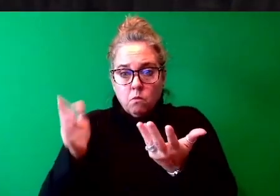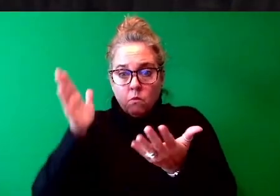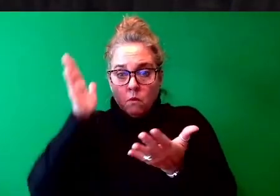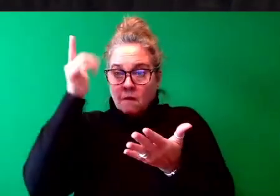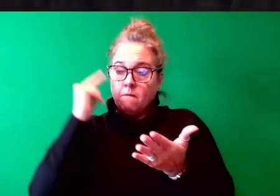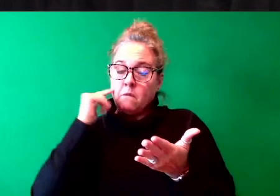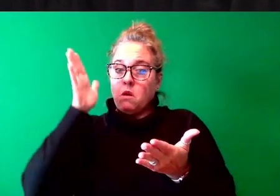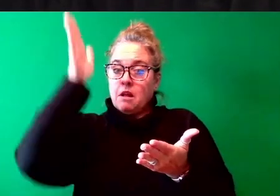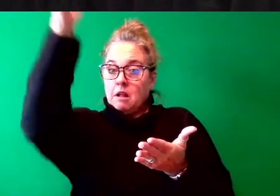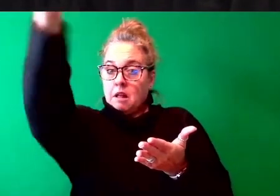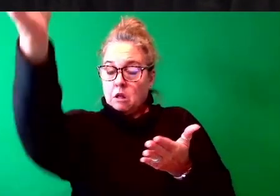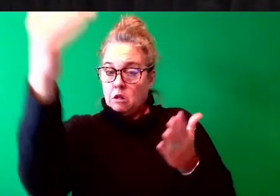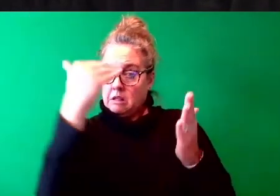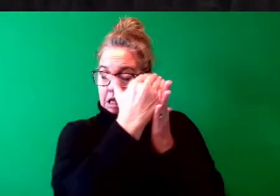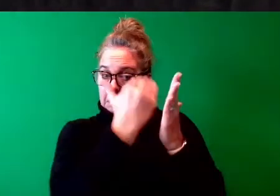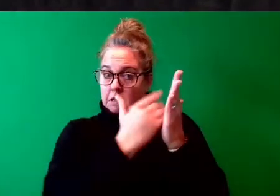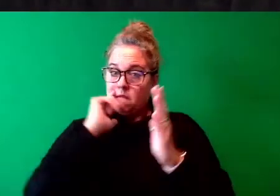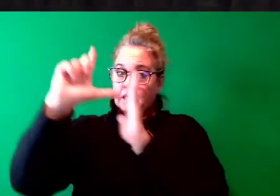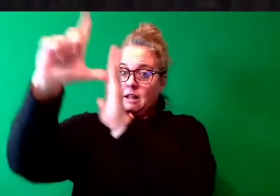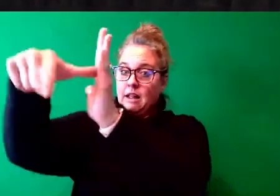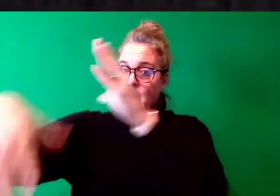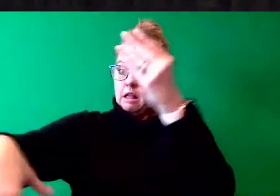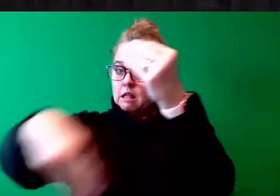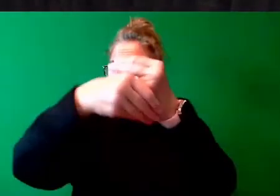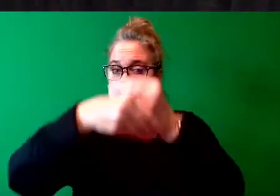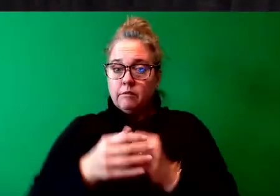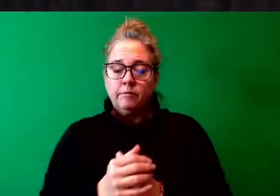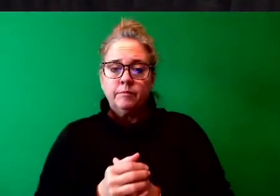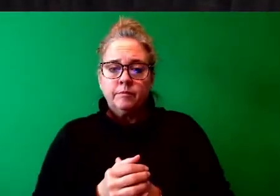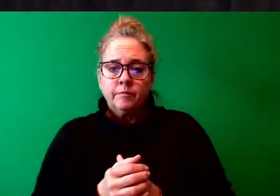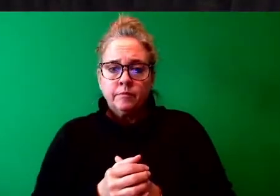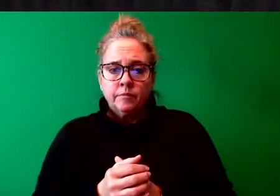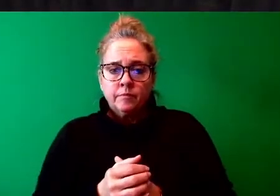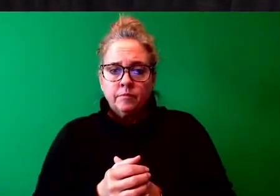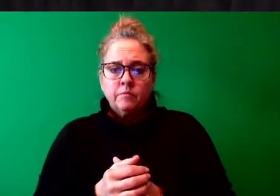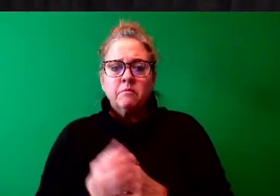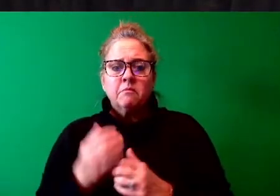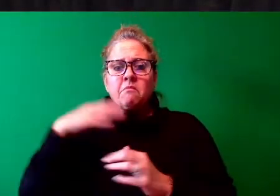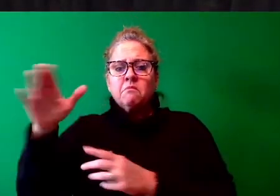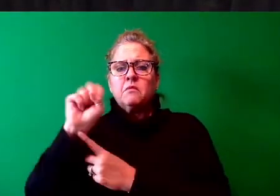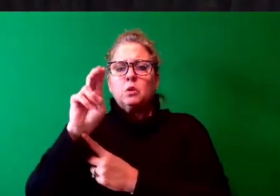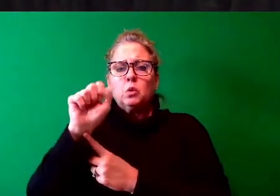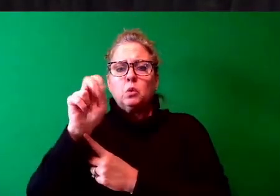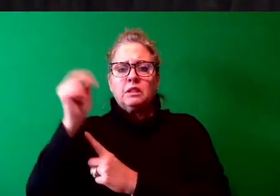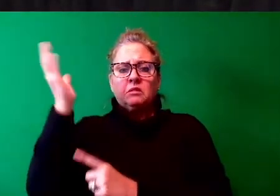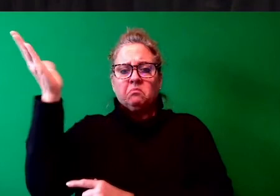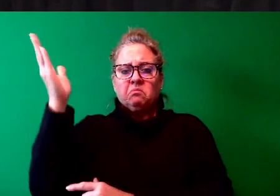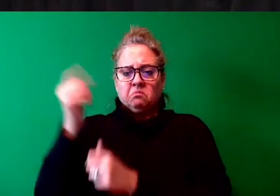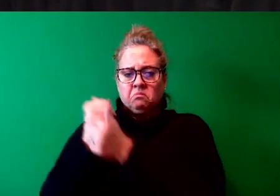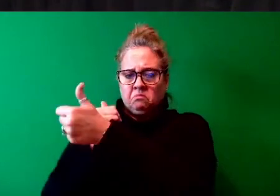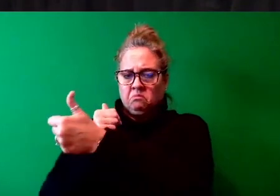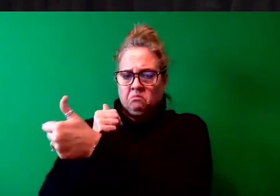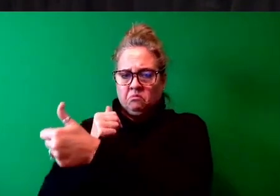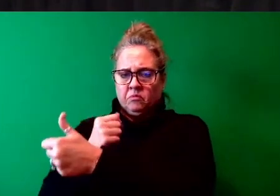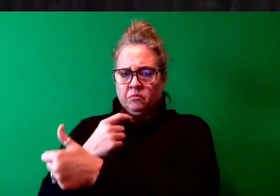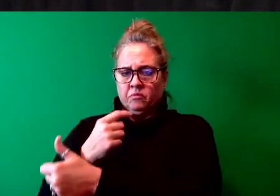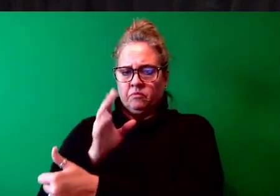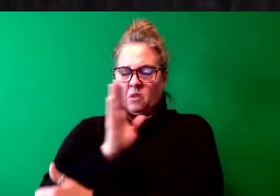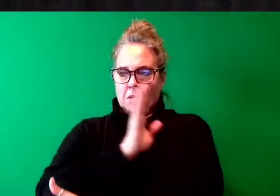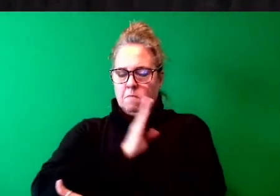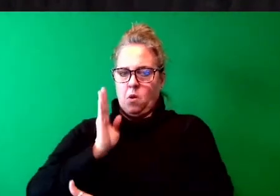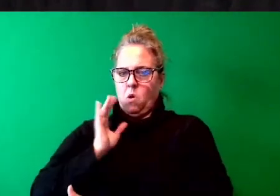Susan's presentation for the Board of County Commissioners. And one of the takeaways for me